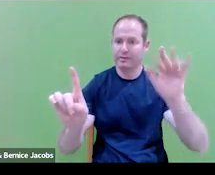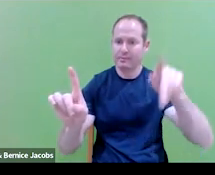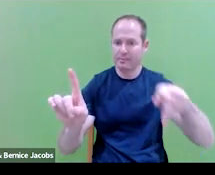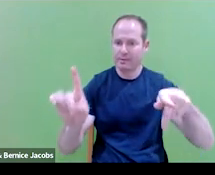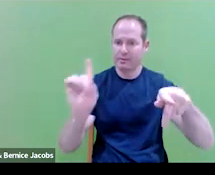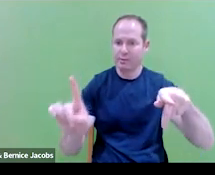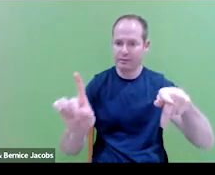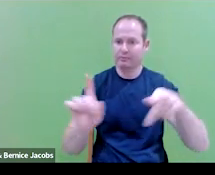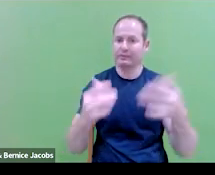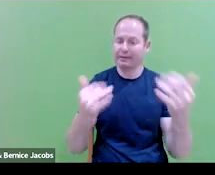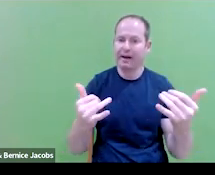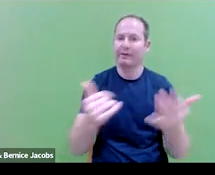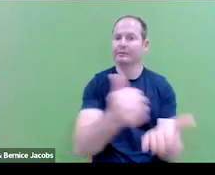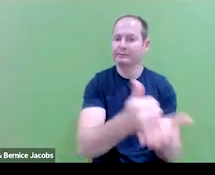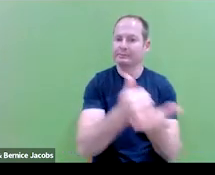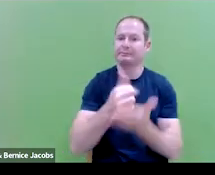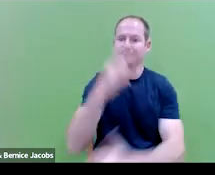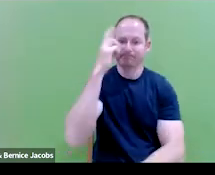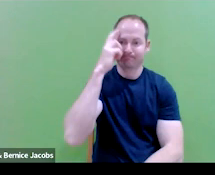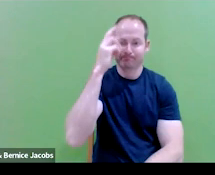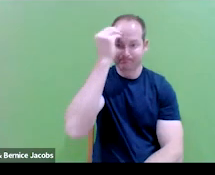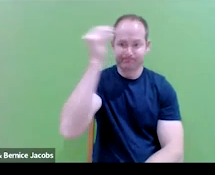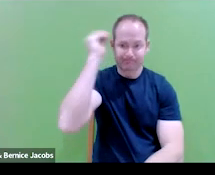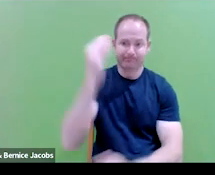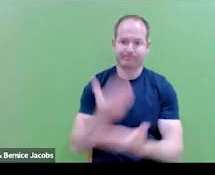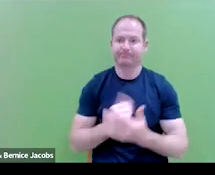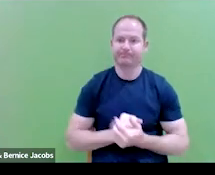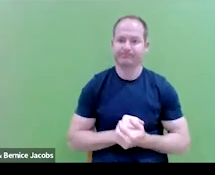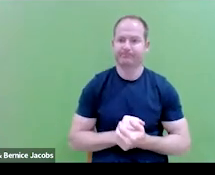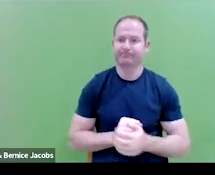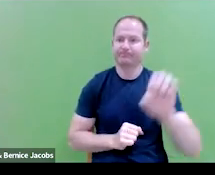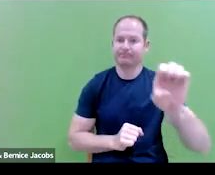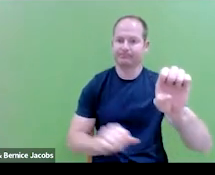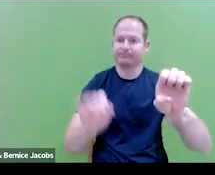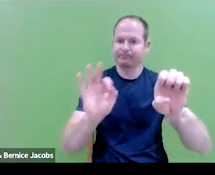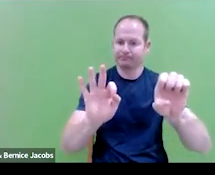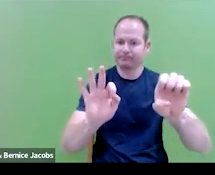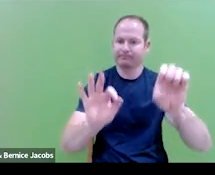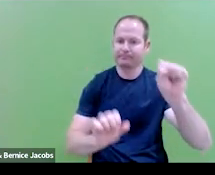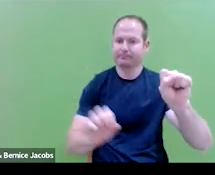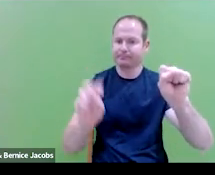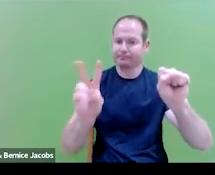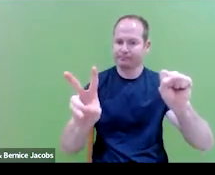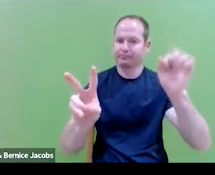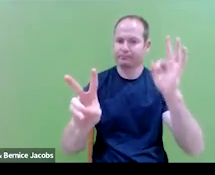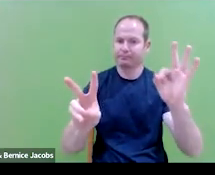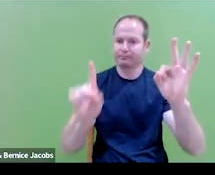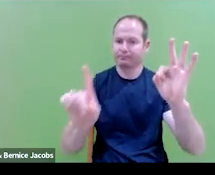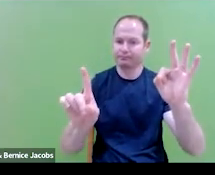principles. So 3 E's, 2 S's, an F and a P.